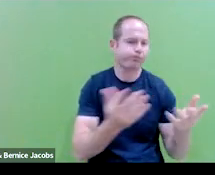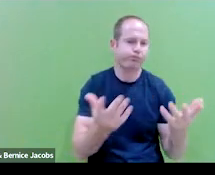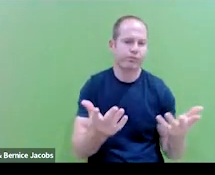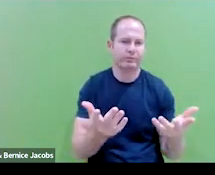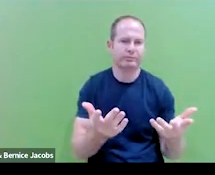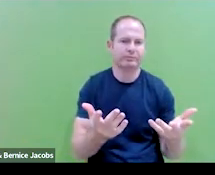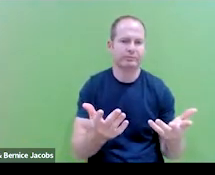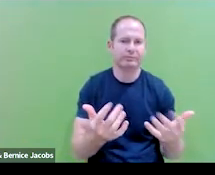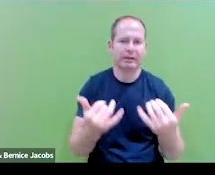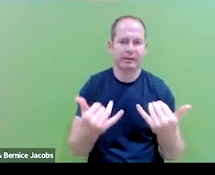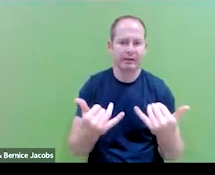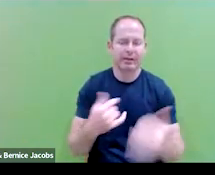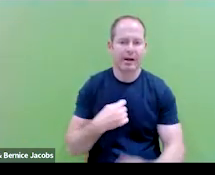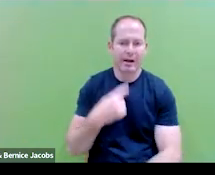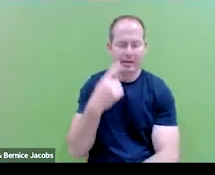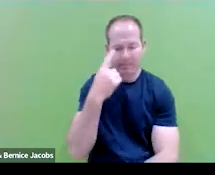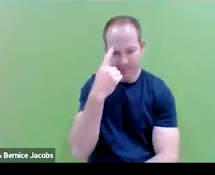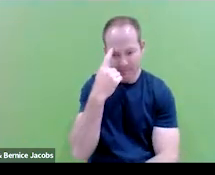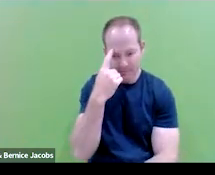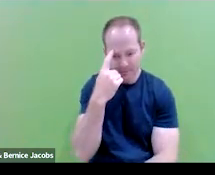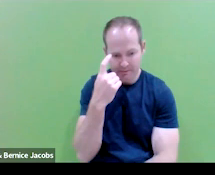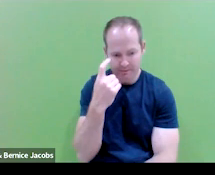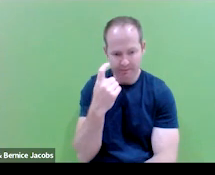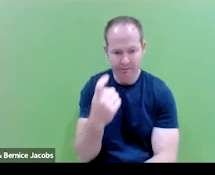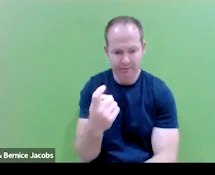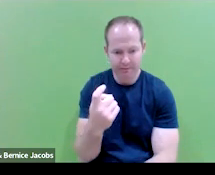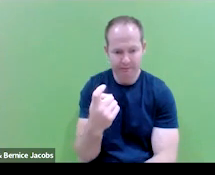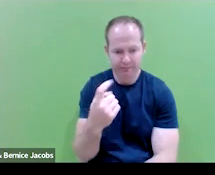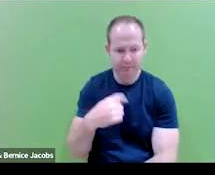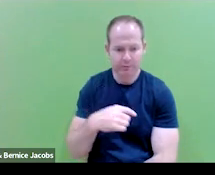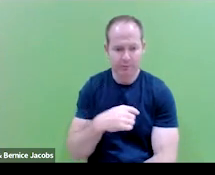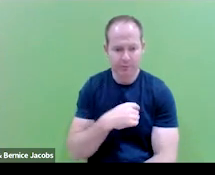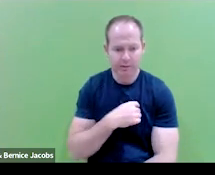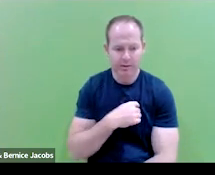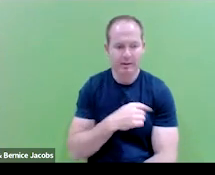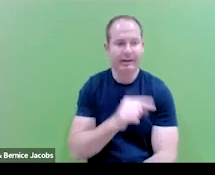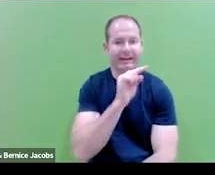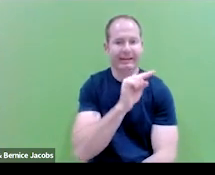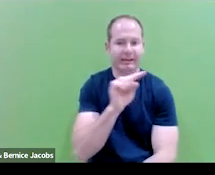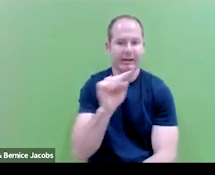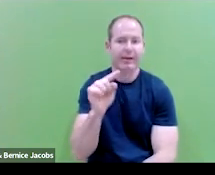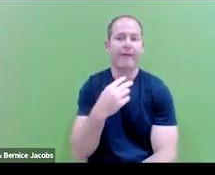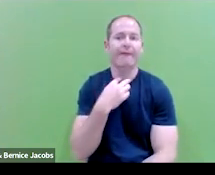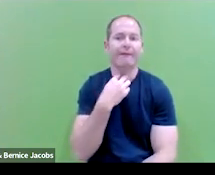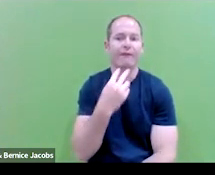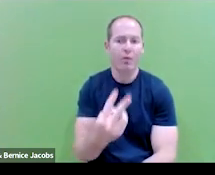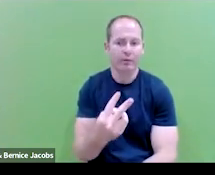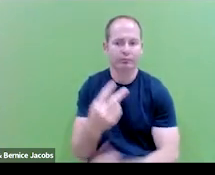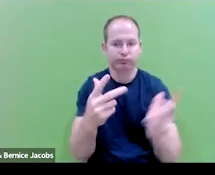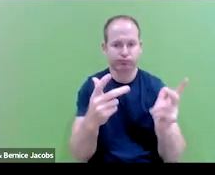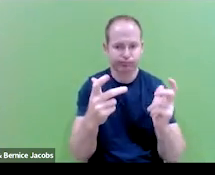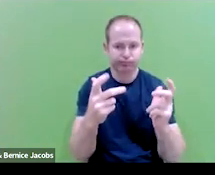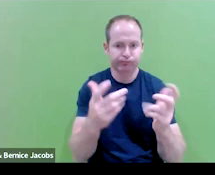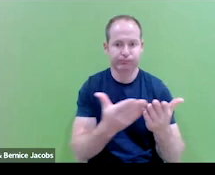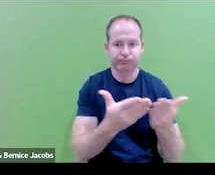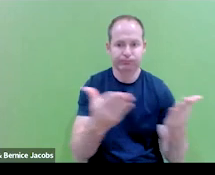I believe that we need to hear the voices. We need to hear their voices. We need to hear the inputs,